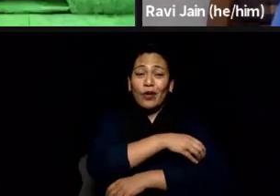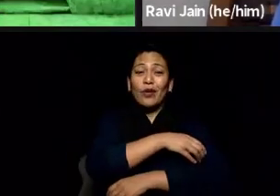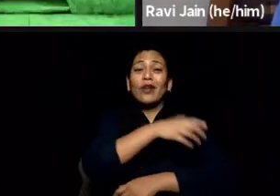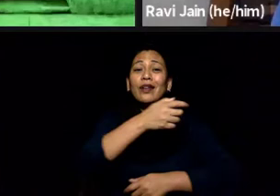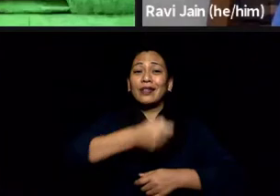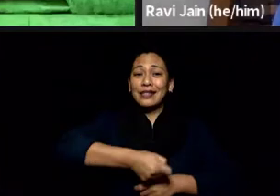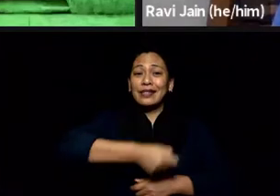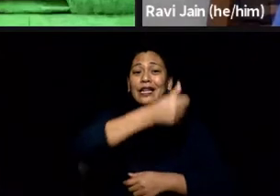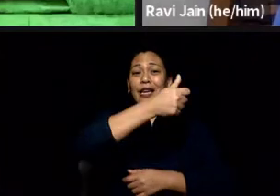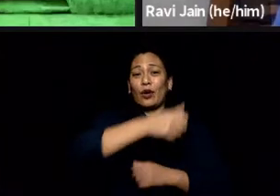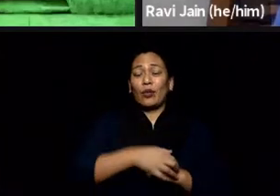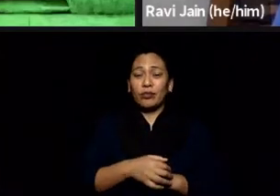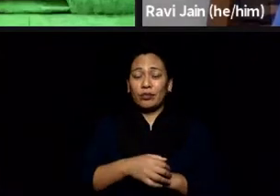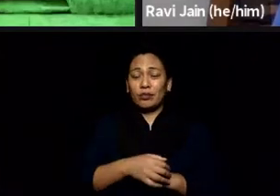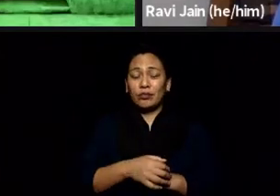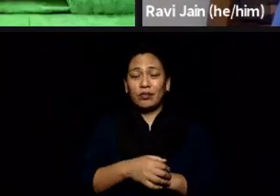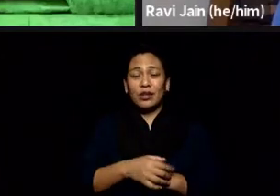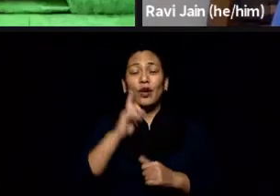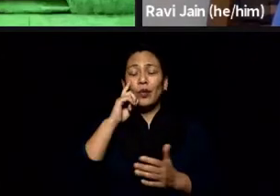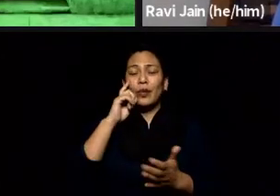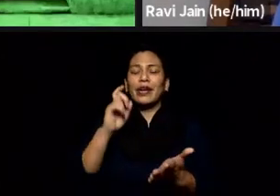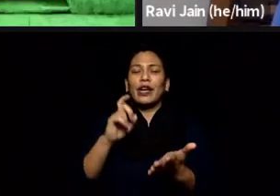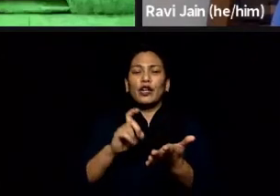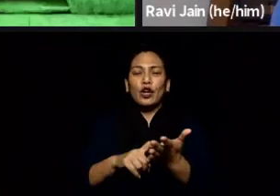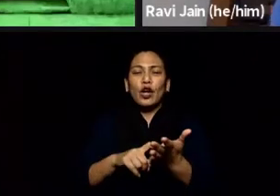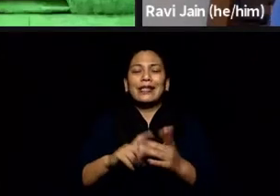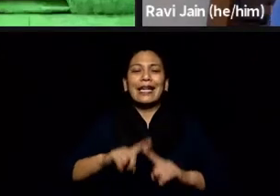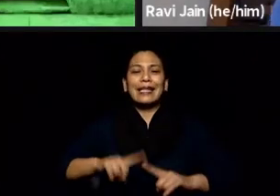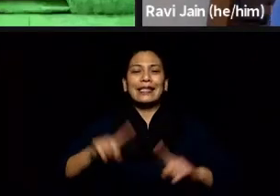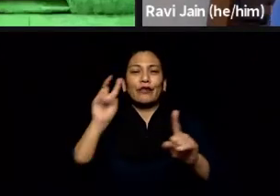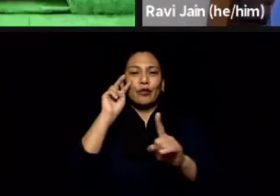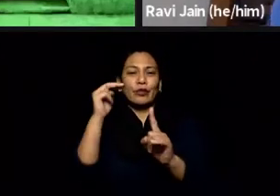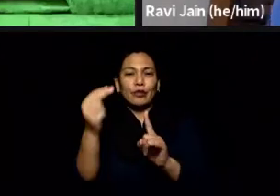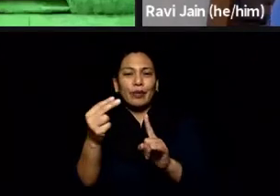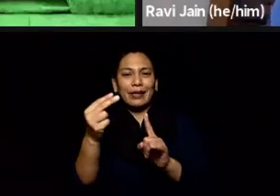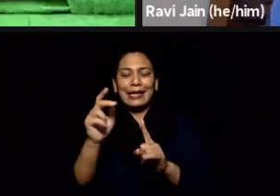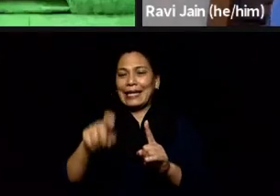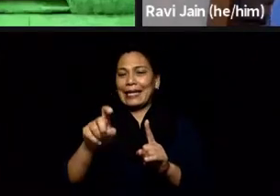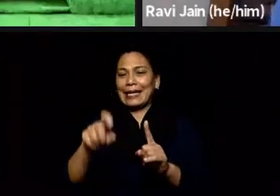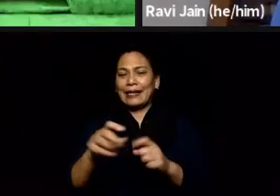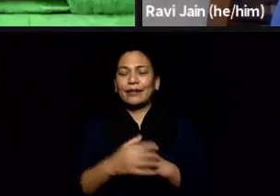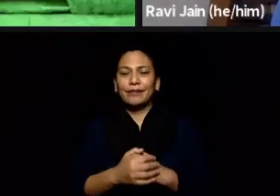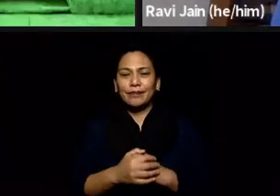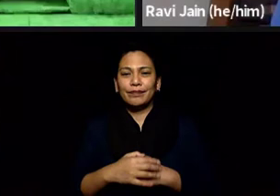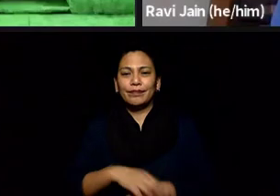So acknowledging a different perspective in leadership. So